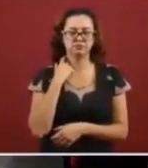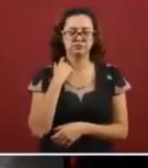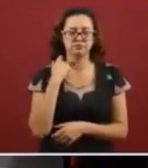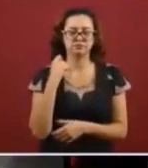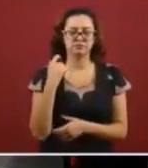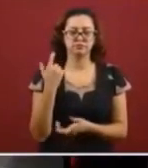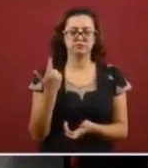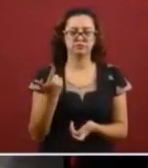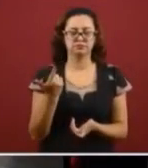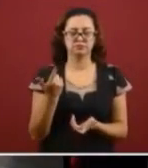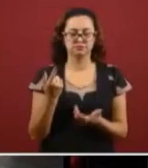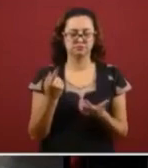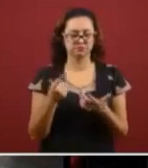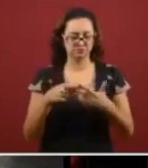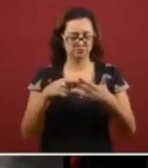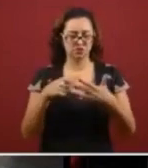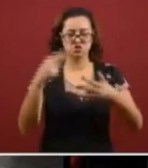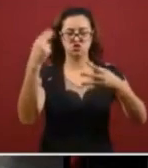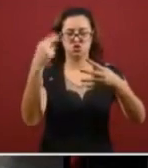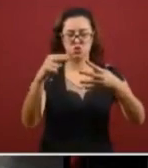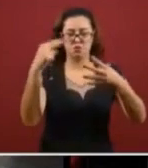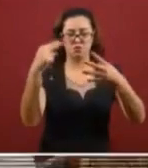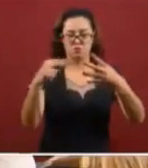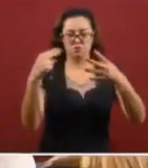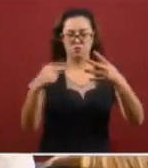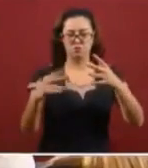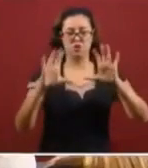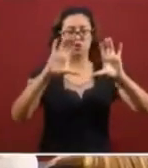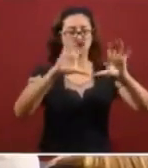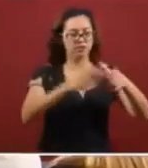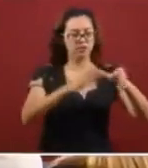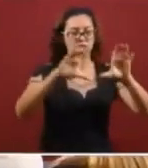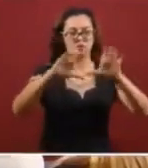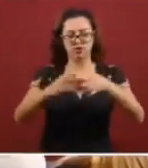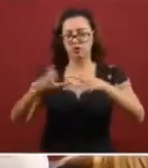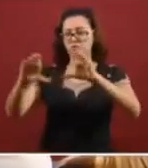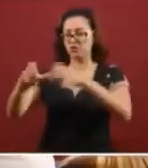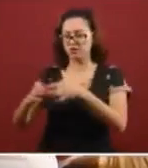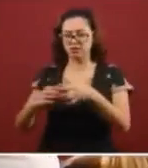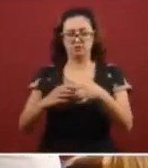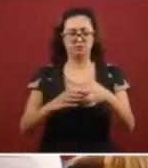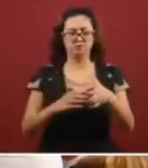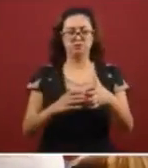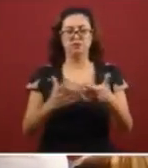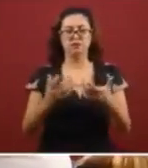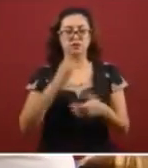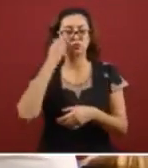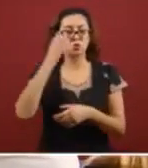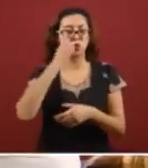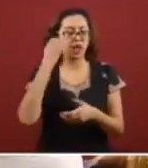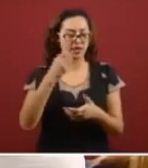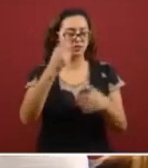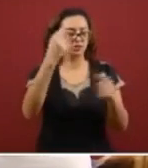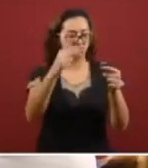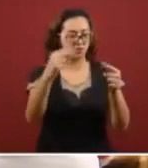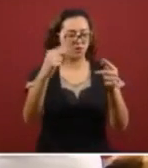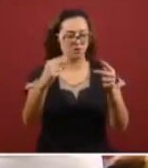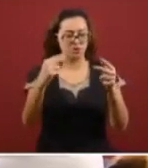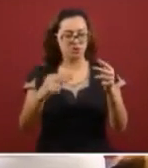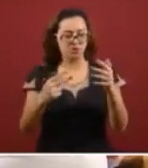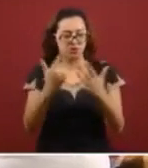people. And if you put the names up there of the communities and the schools,